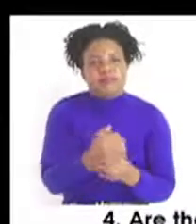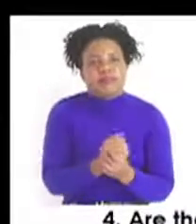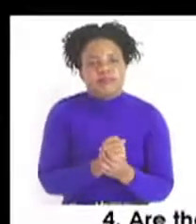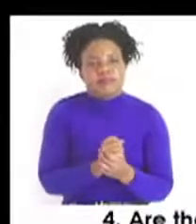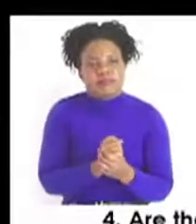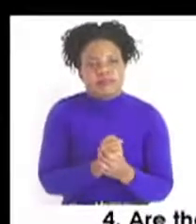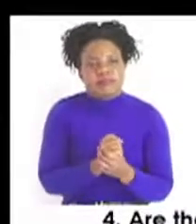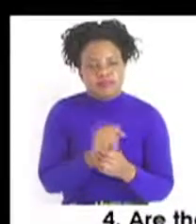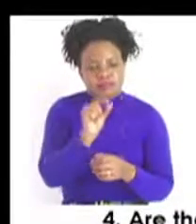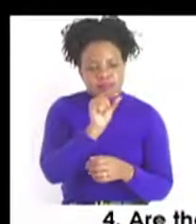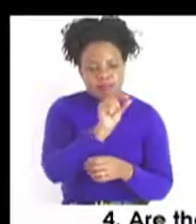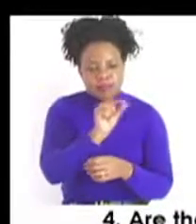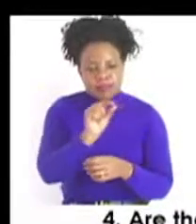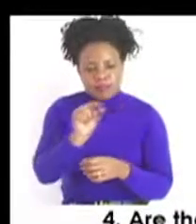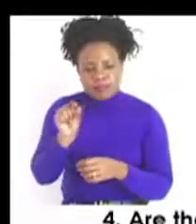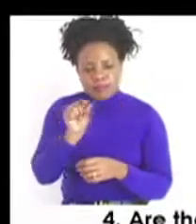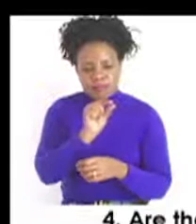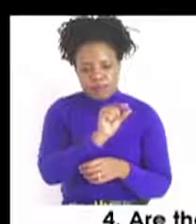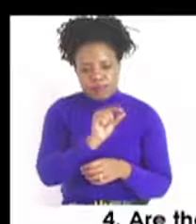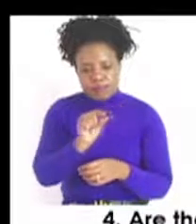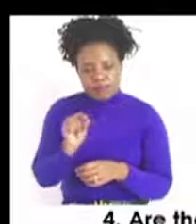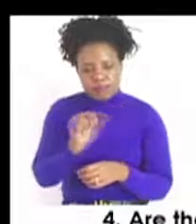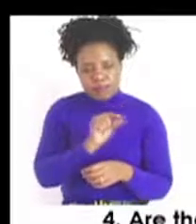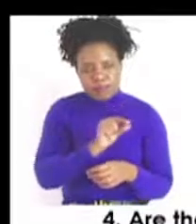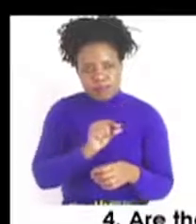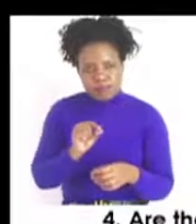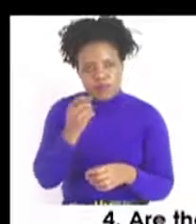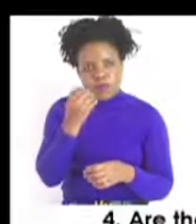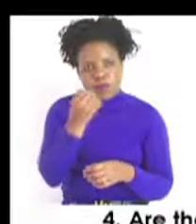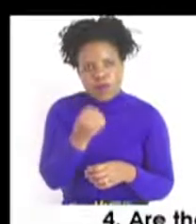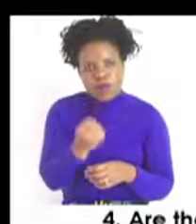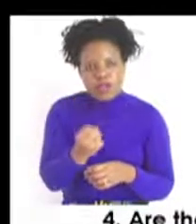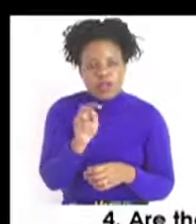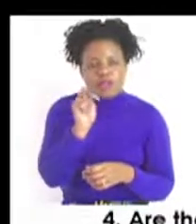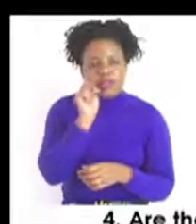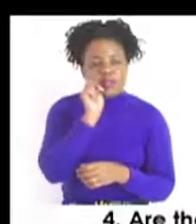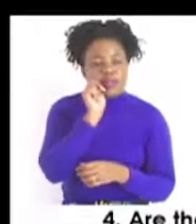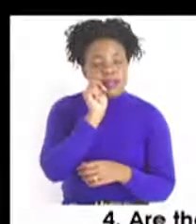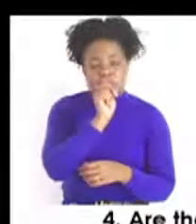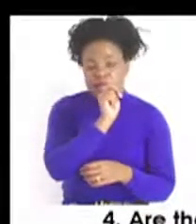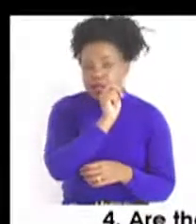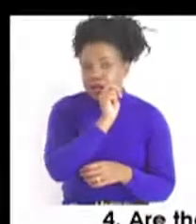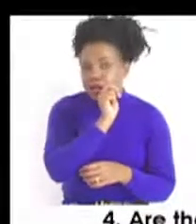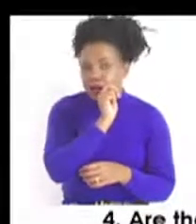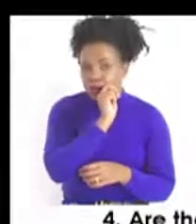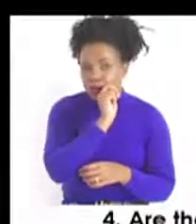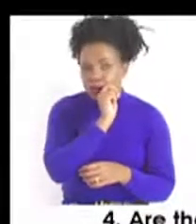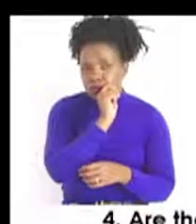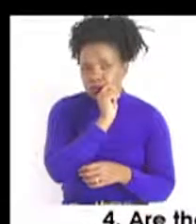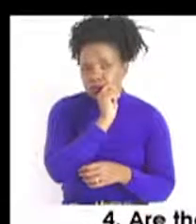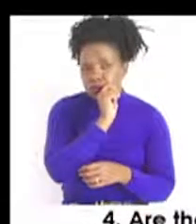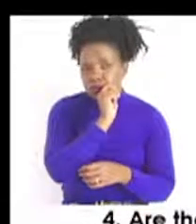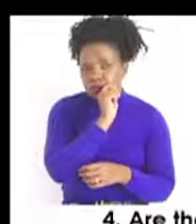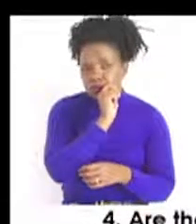are the underlined nouns below spelled correctly? Shade the